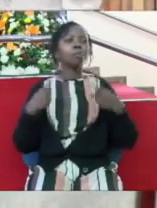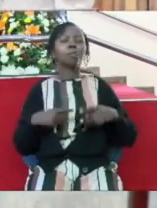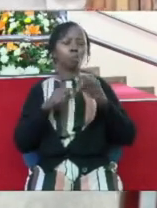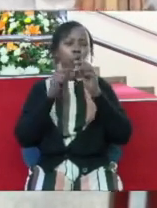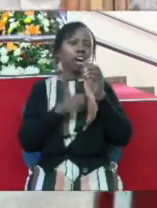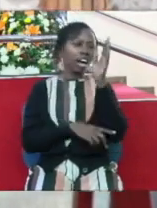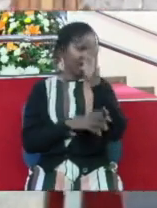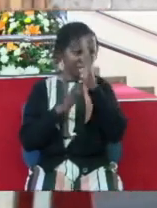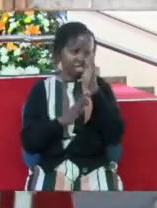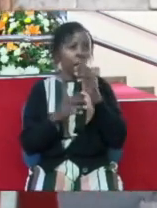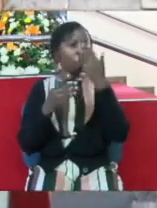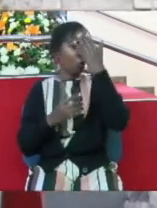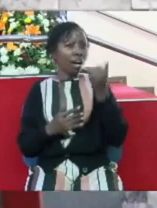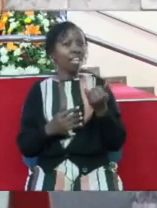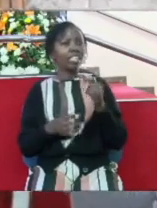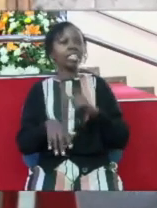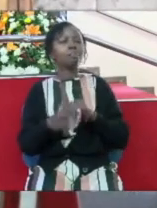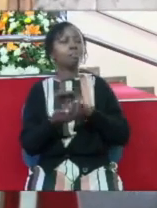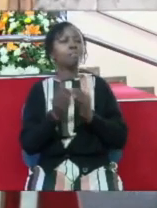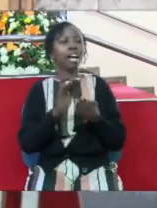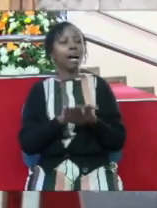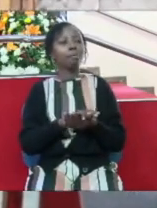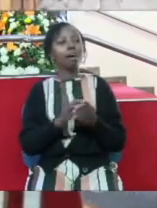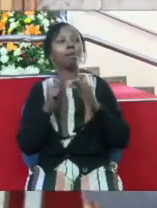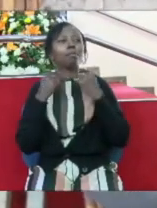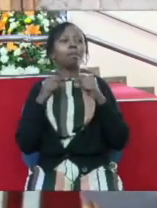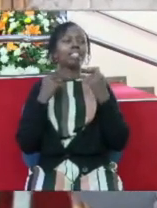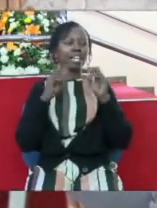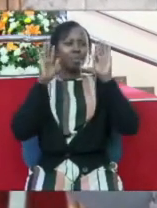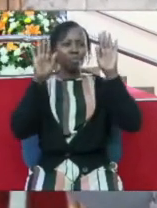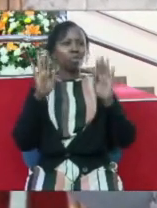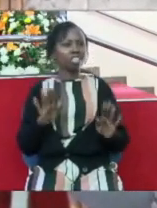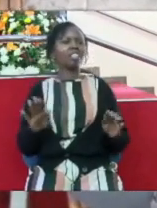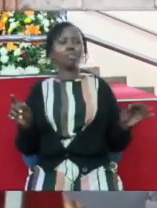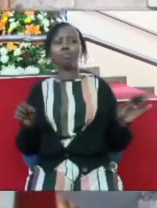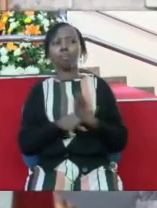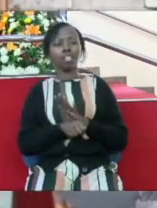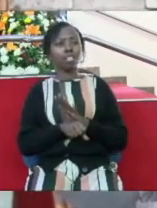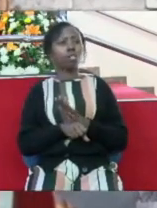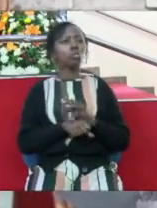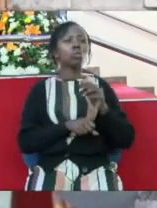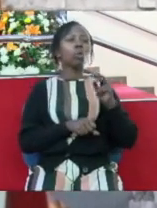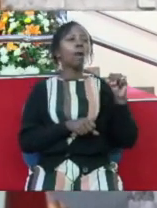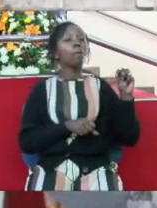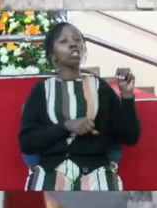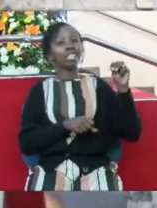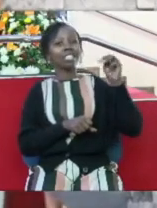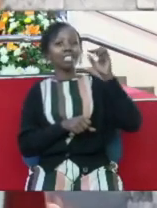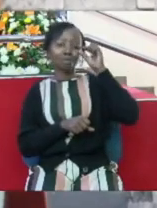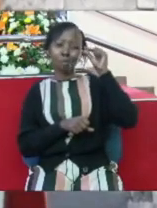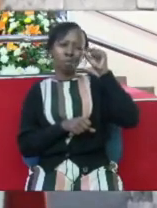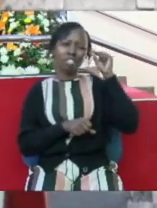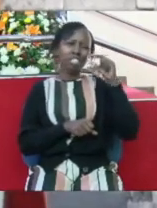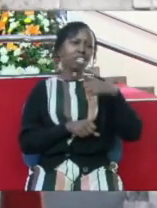tall order. Moses did not rush into rescuing the Israelites. Musa hakukimbia kwenda kuokoa wana wa Israeli. Instead